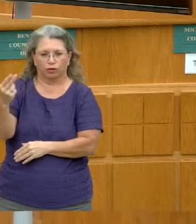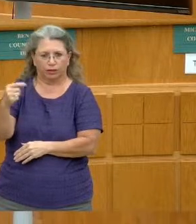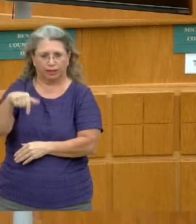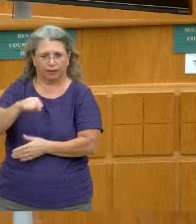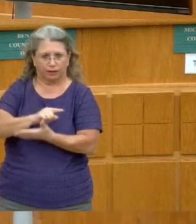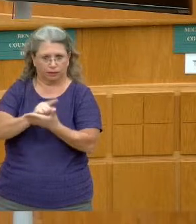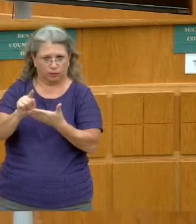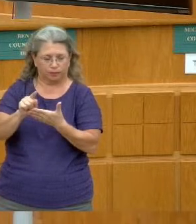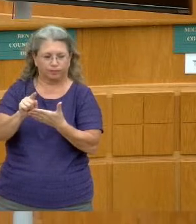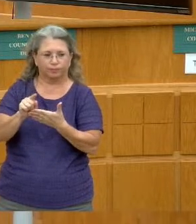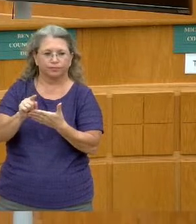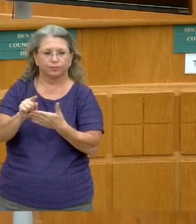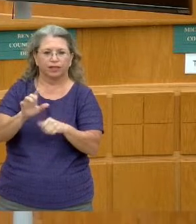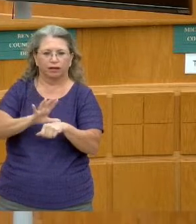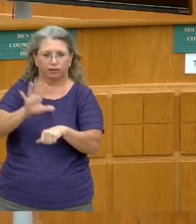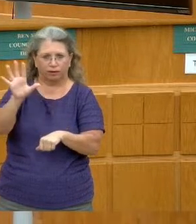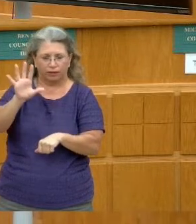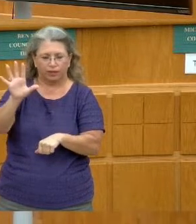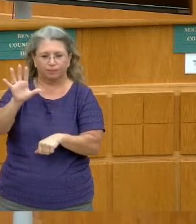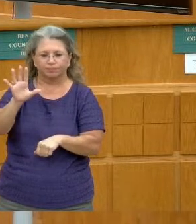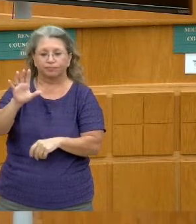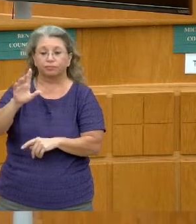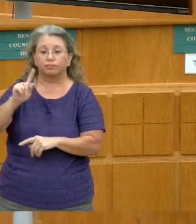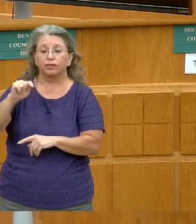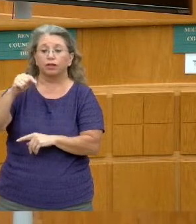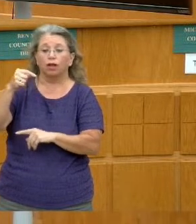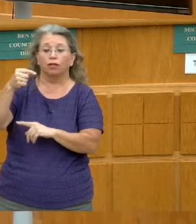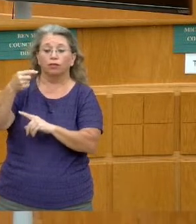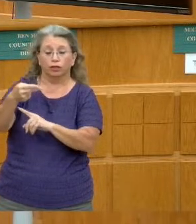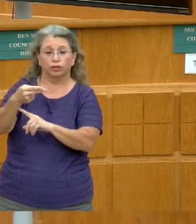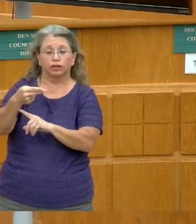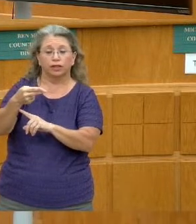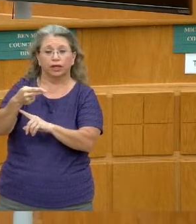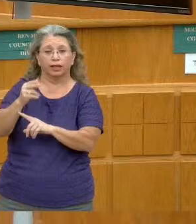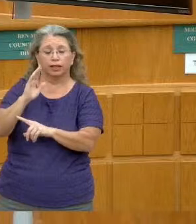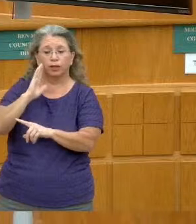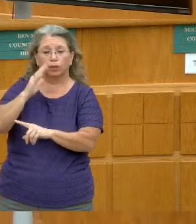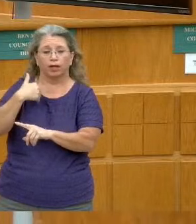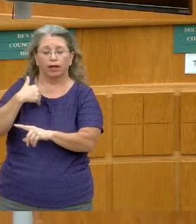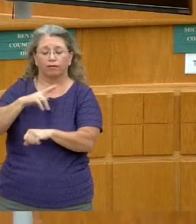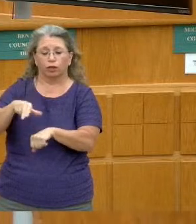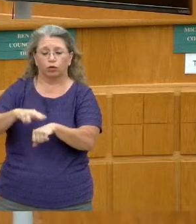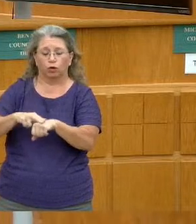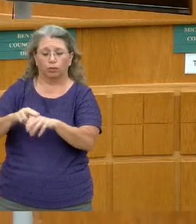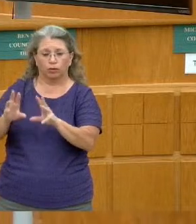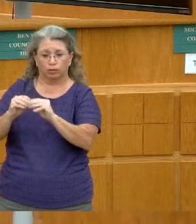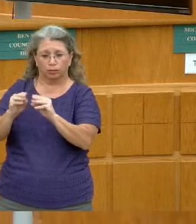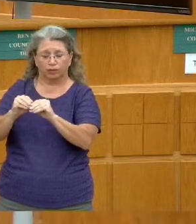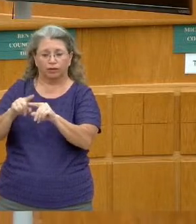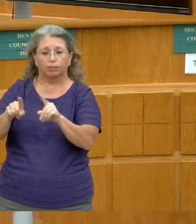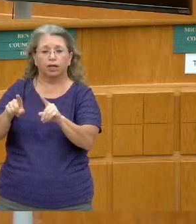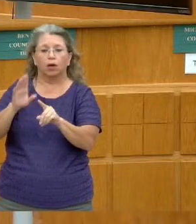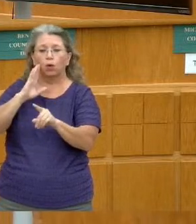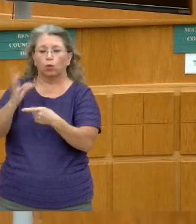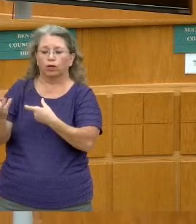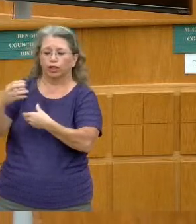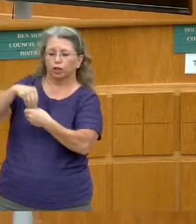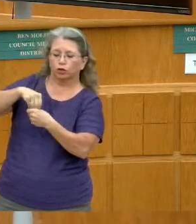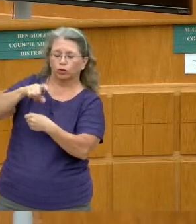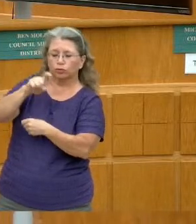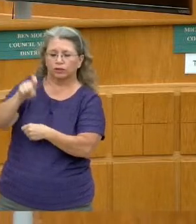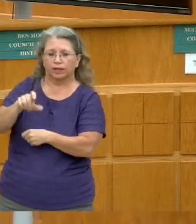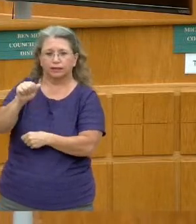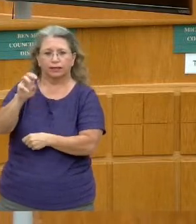the 5 o'clock time frame. Thursday will include our normal briefing, but we'll also have time for Texas A&M Corpus